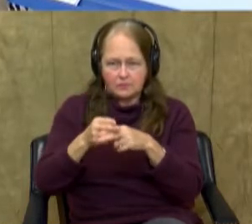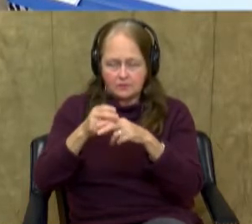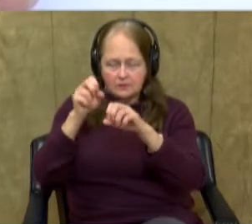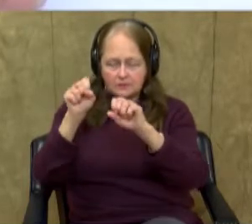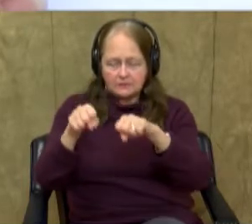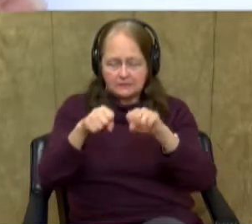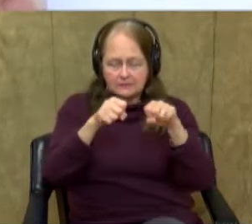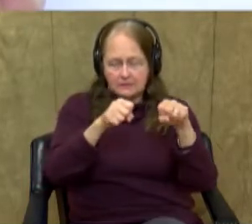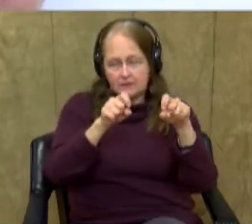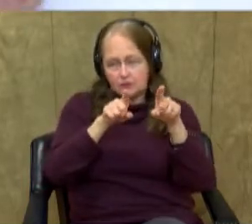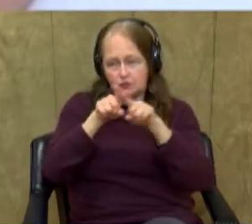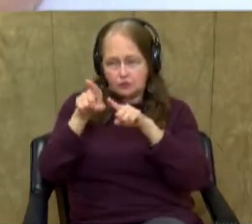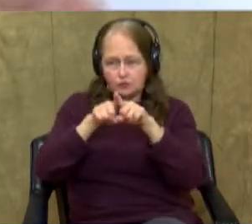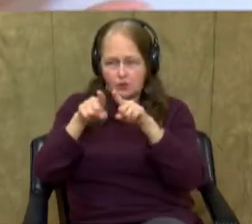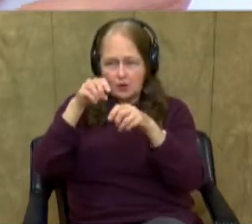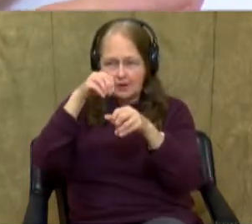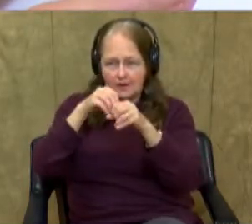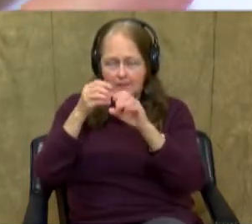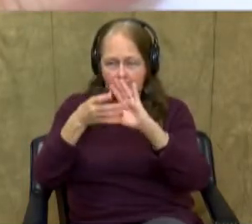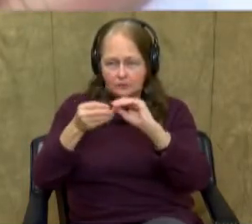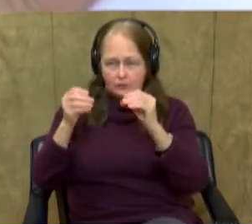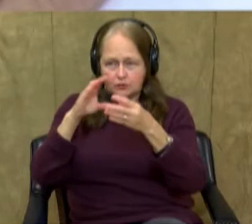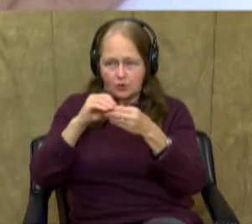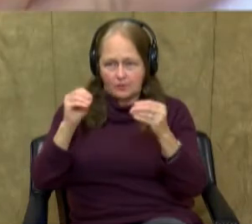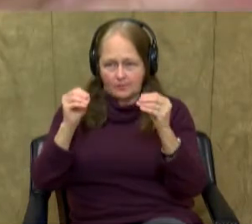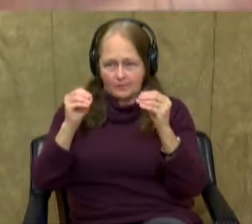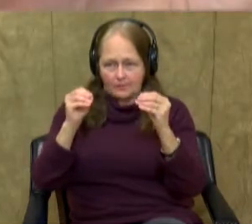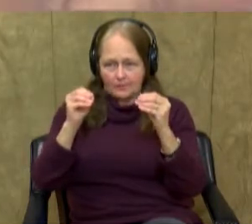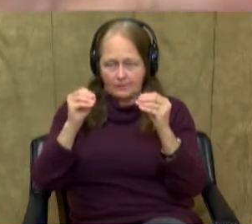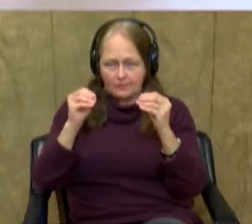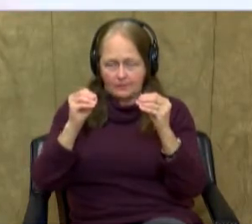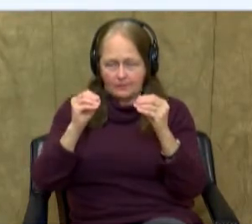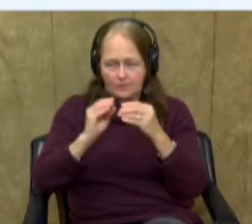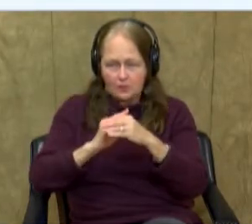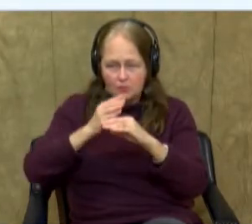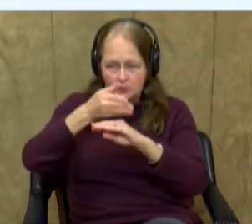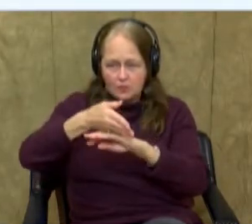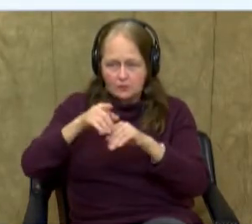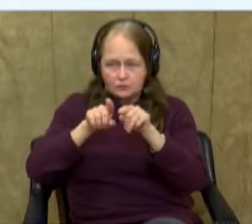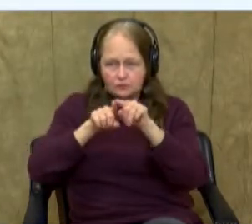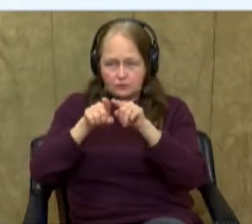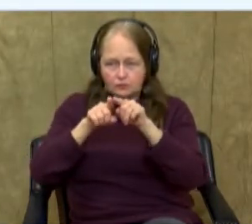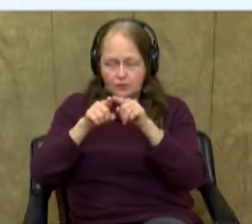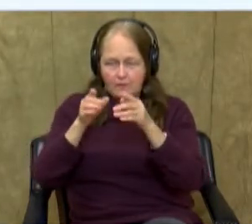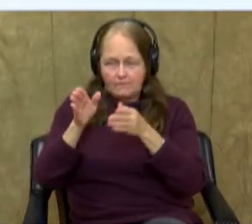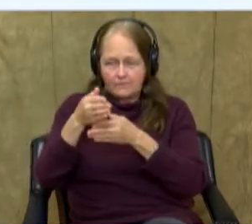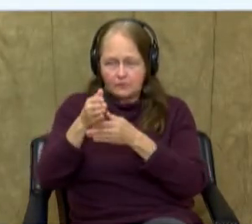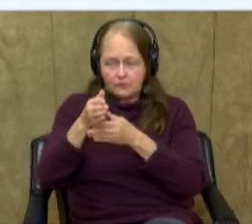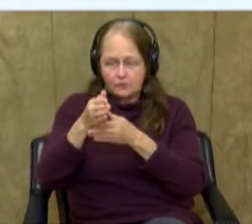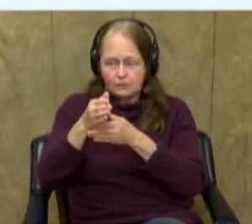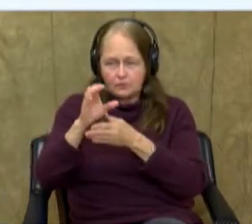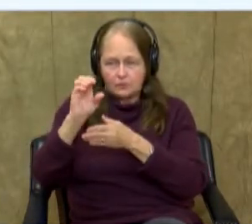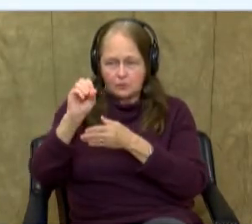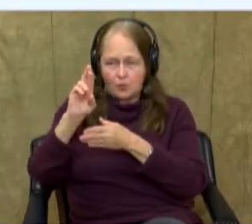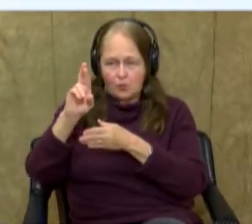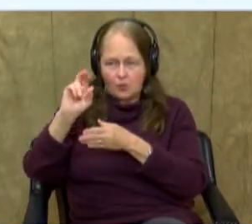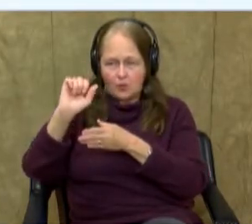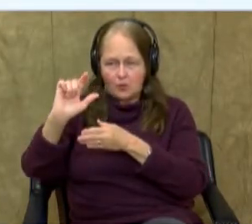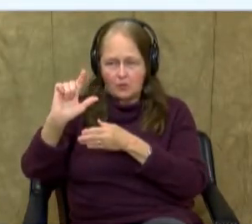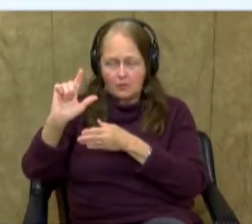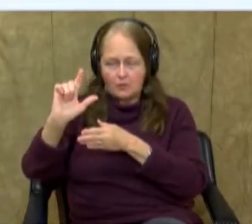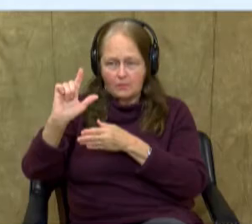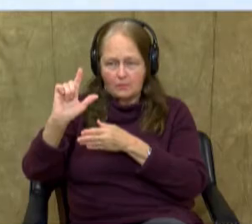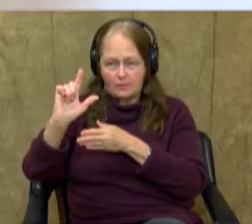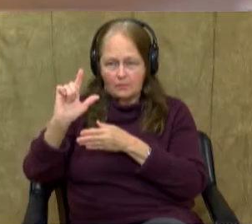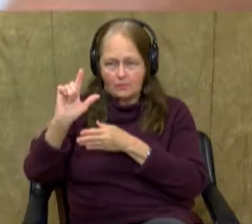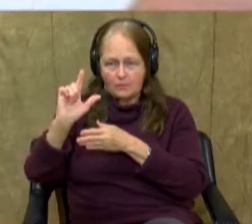sea star in the story. That's also an animal. And after the starfish, they met the coral.